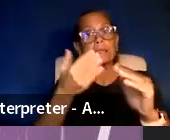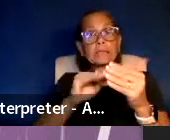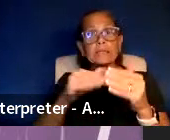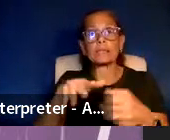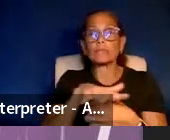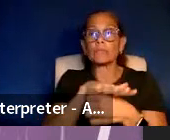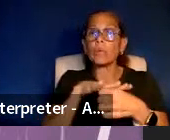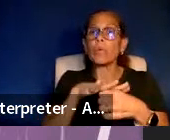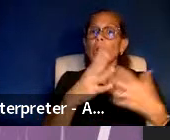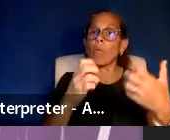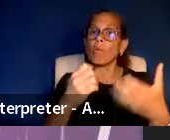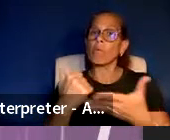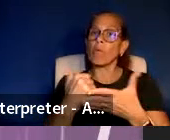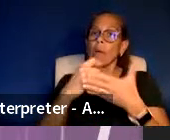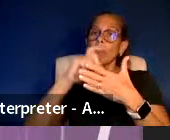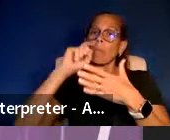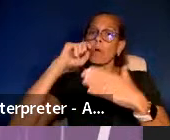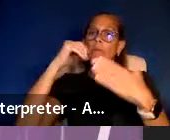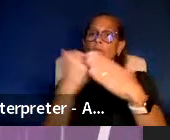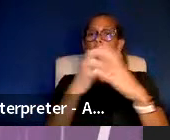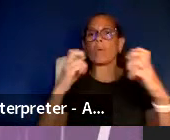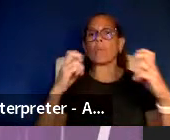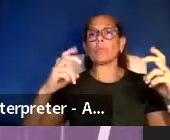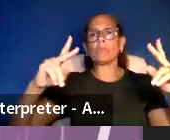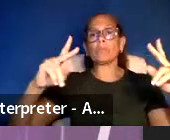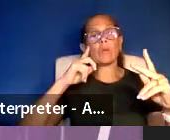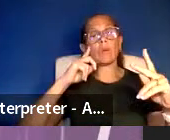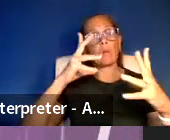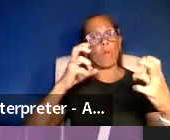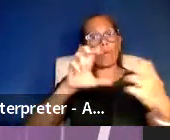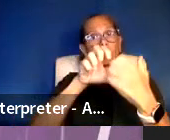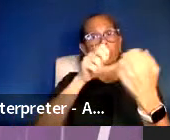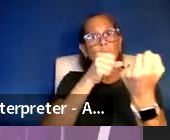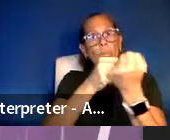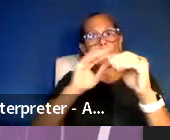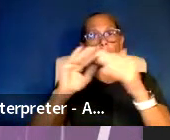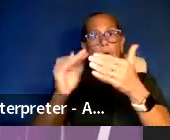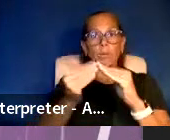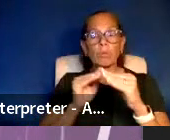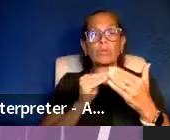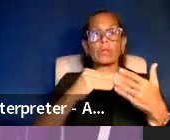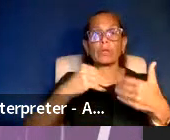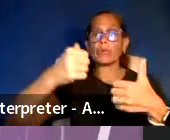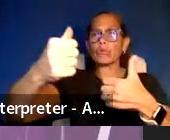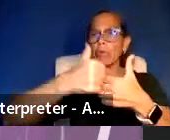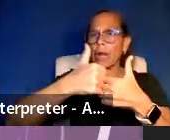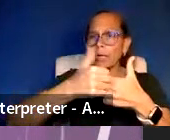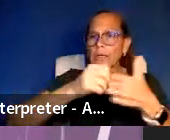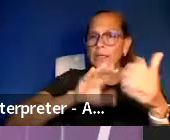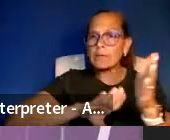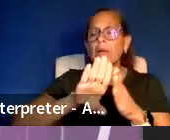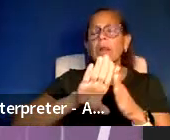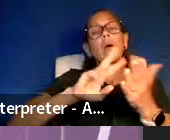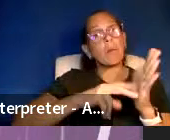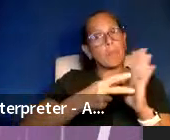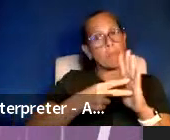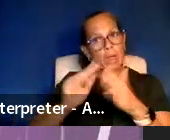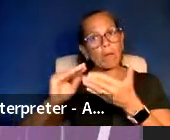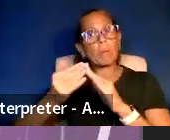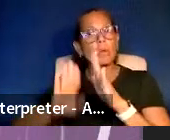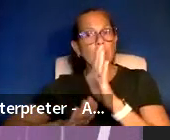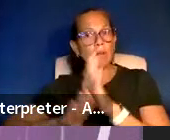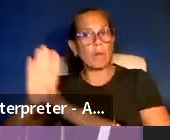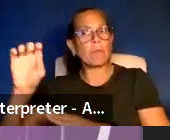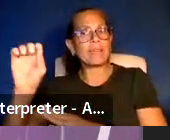help position Bronxites for new opportunities and support our communities. Transit development is community development. It is economic and